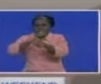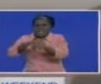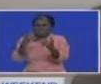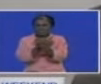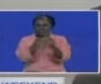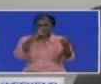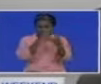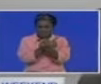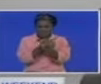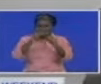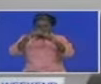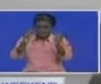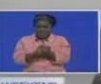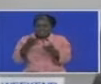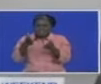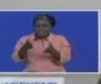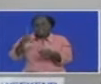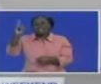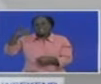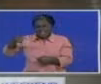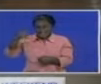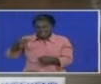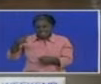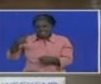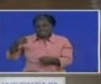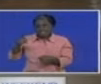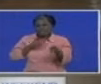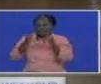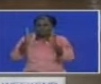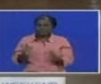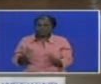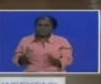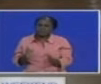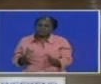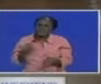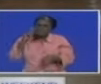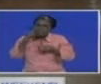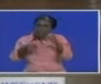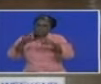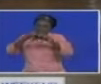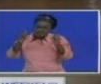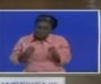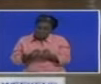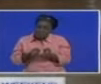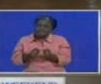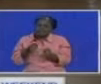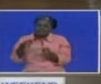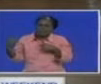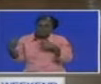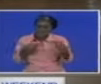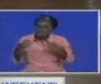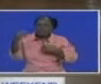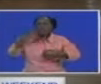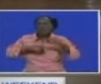something experts say was the first success of his regime. Now, tribalism has been blamed for, among other things, violence, corruption